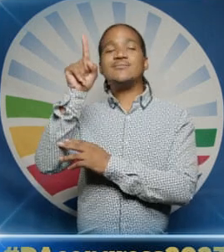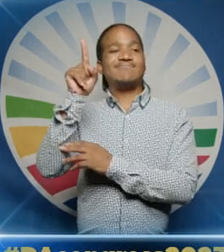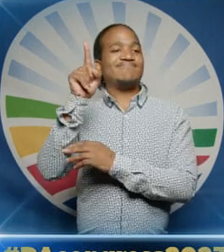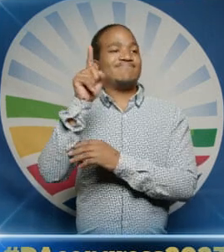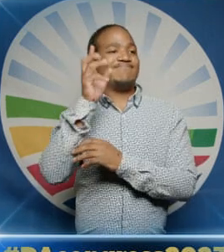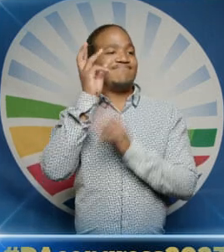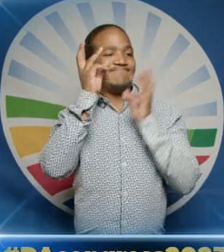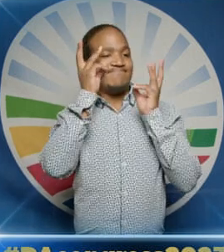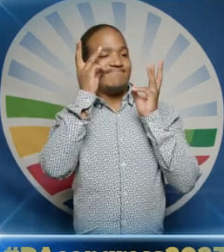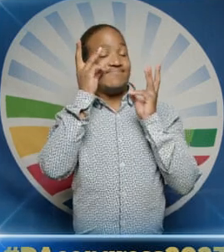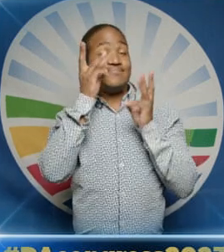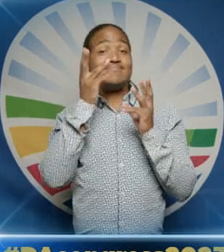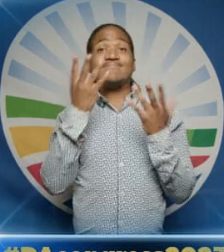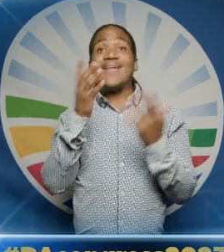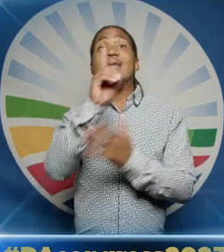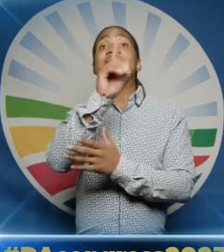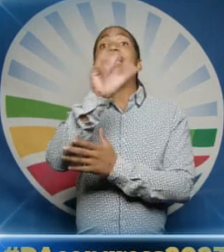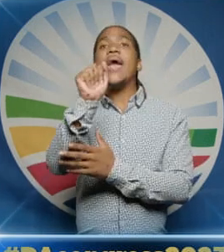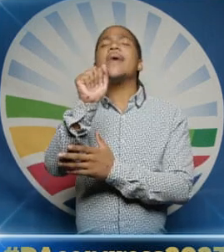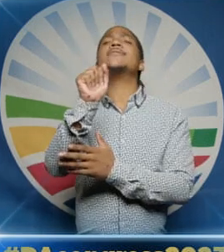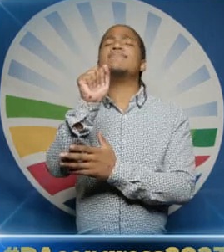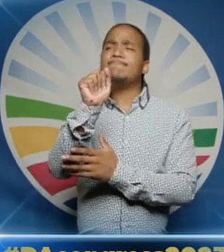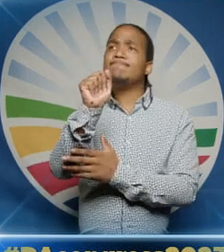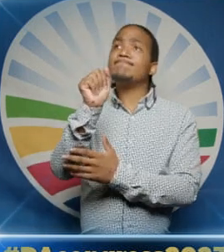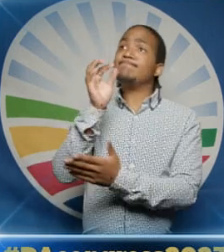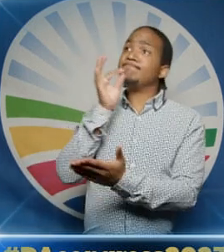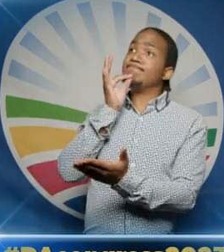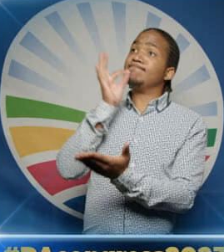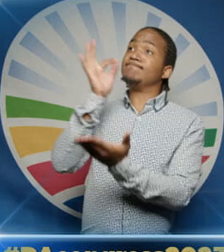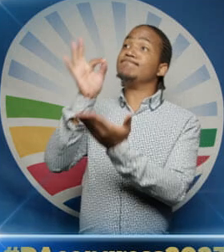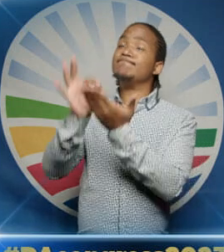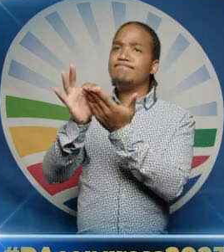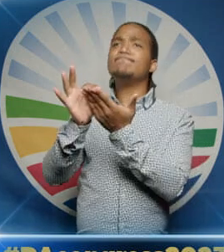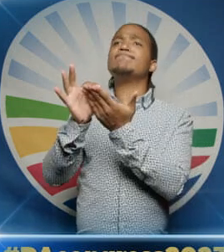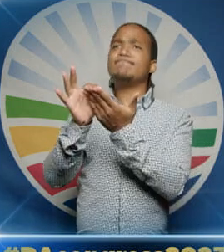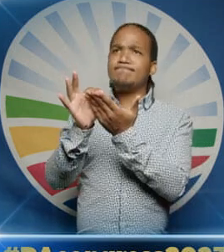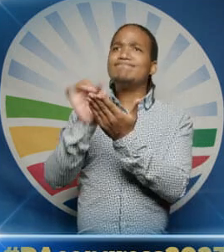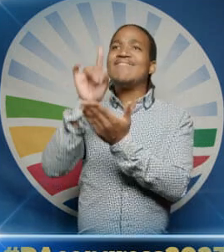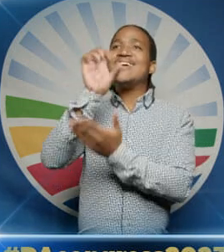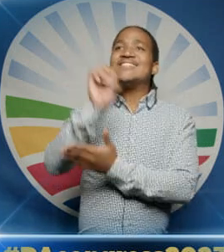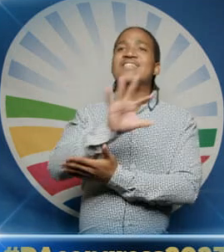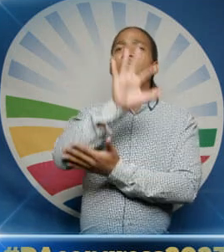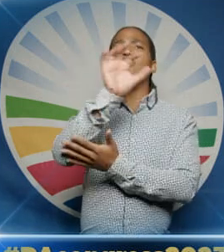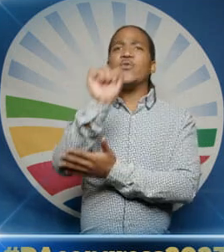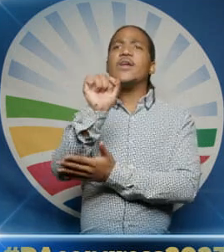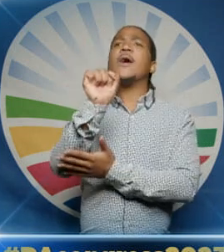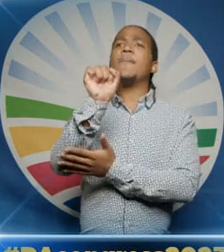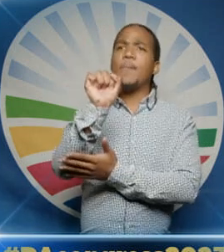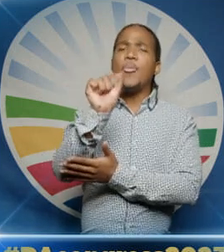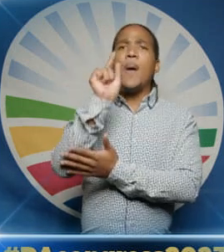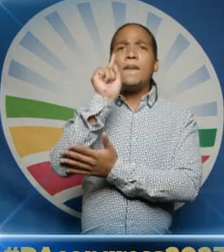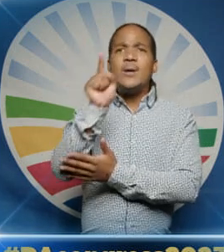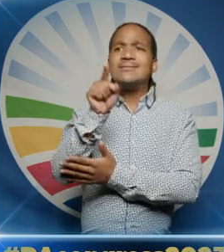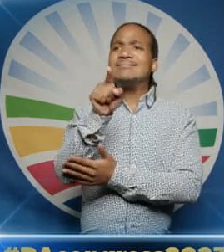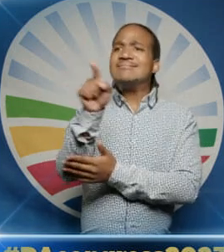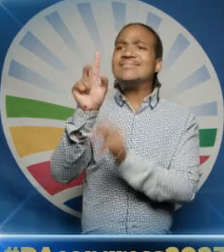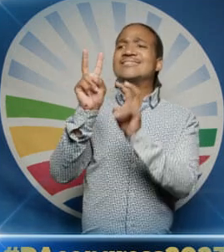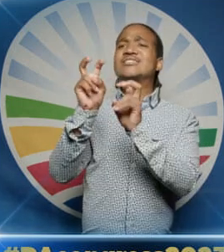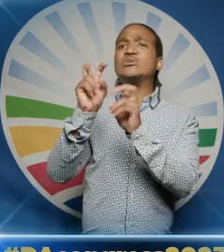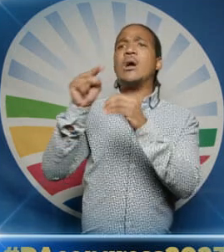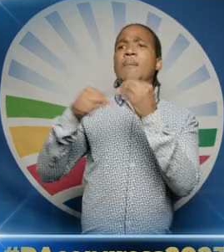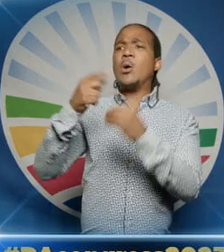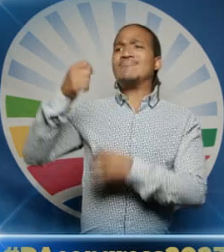tabled concrete proposals in Parliament in order to cushion South Africans against the rising cost of